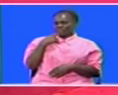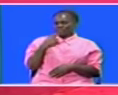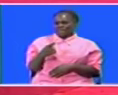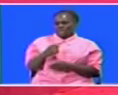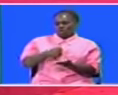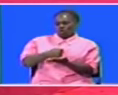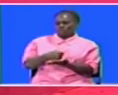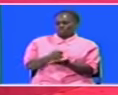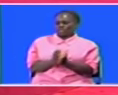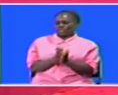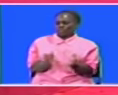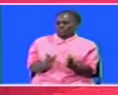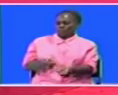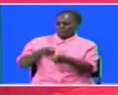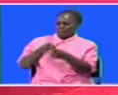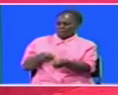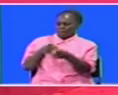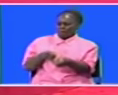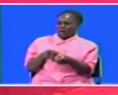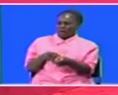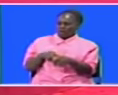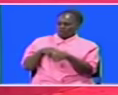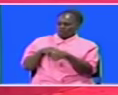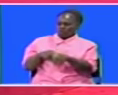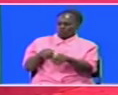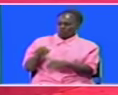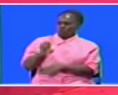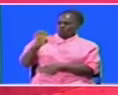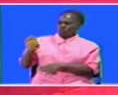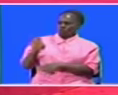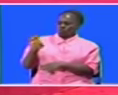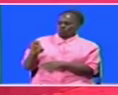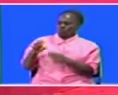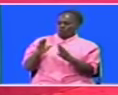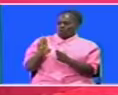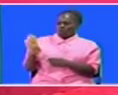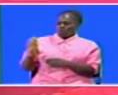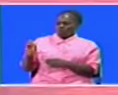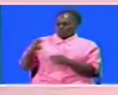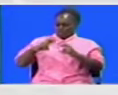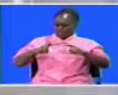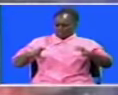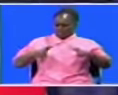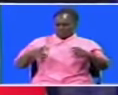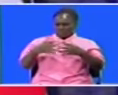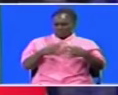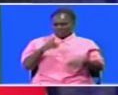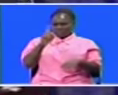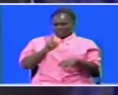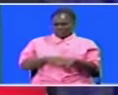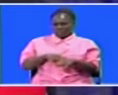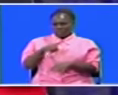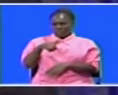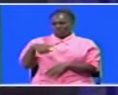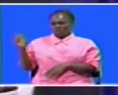Auditor General for entertaining the idea of pursuing the Eurobond investigations in the United States. When we go out there and